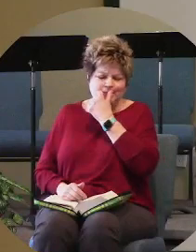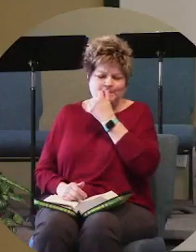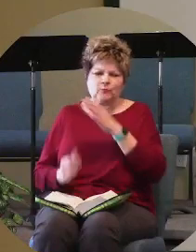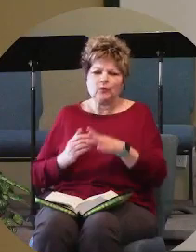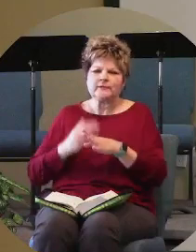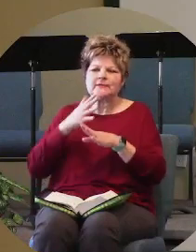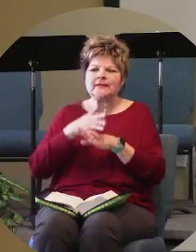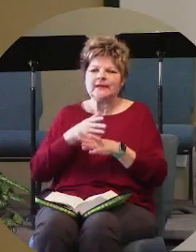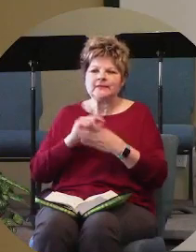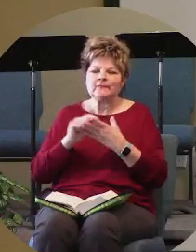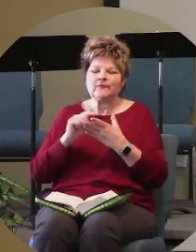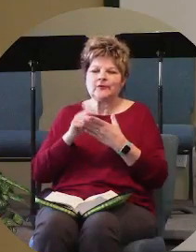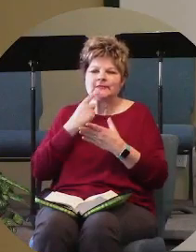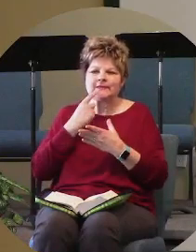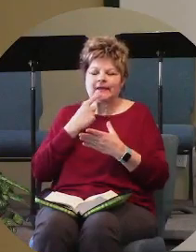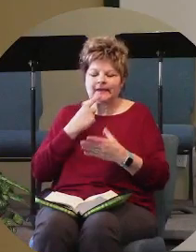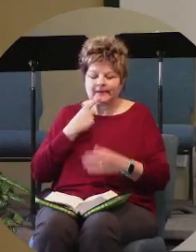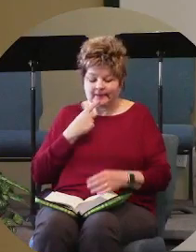verse say?